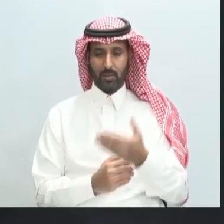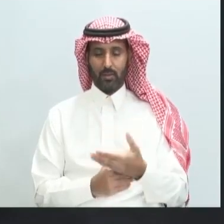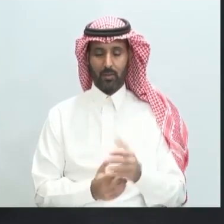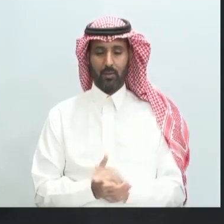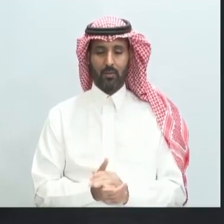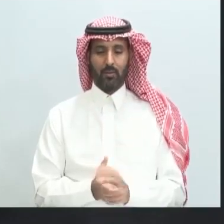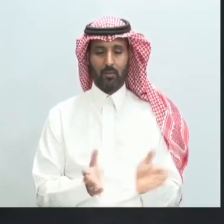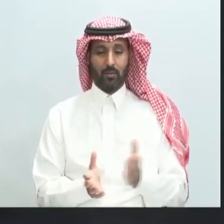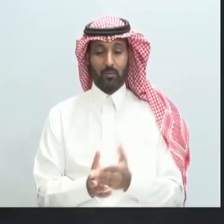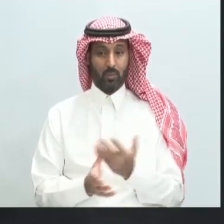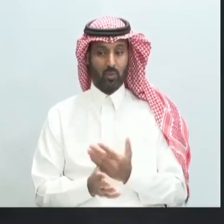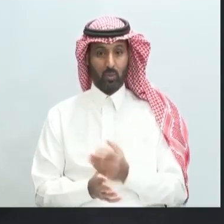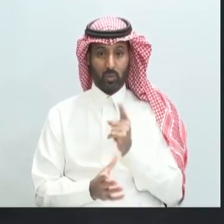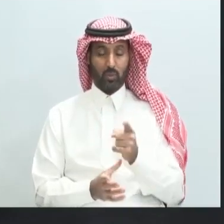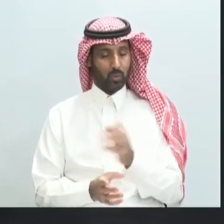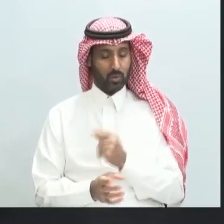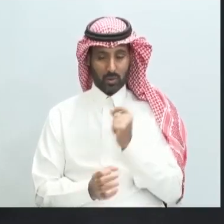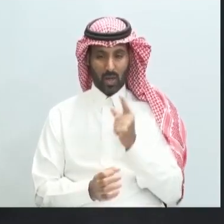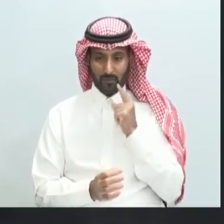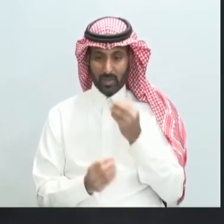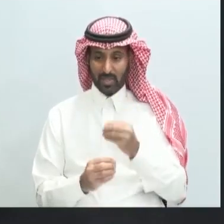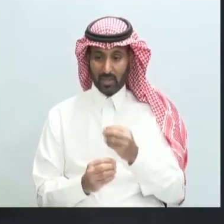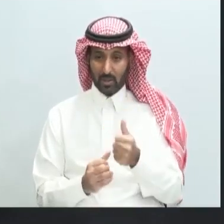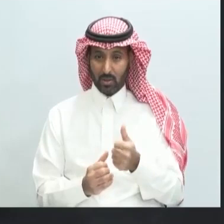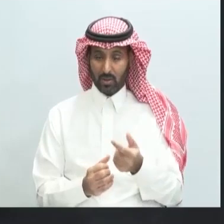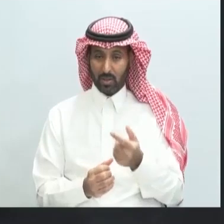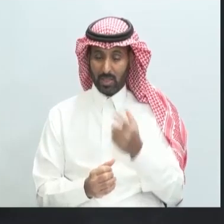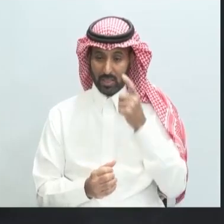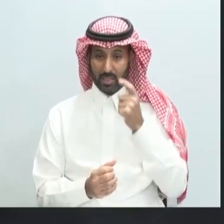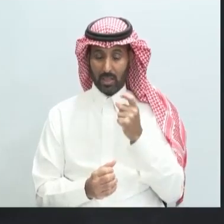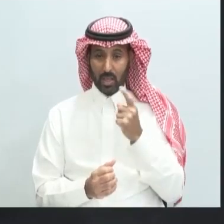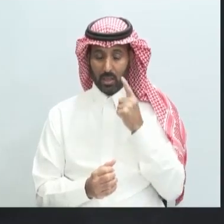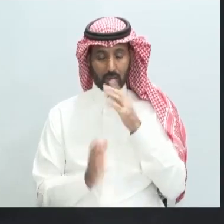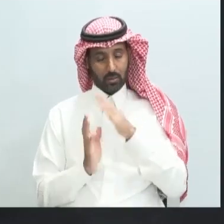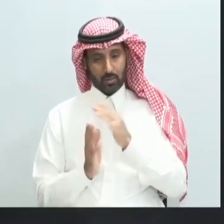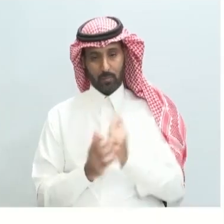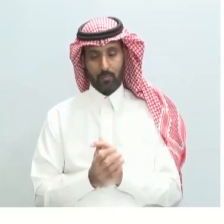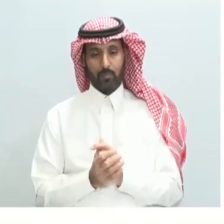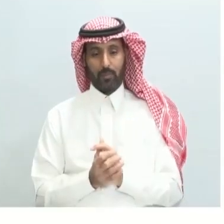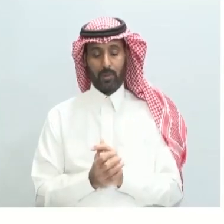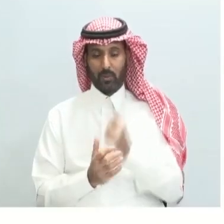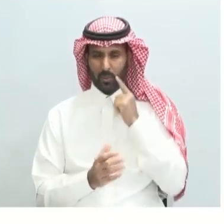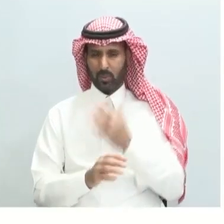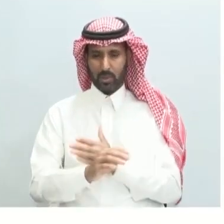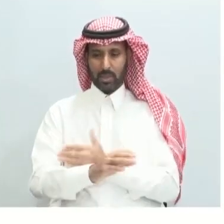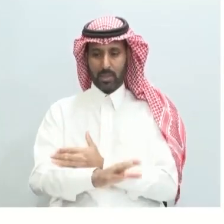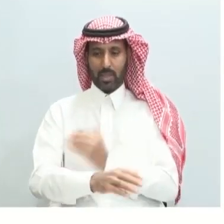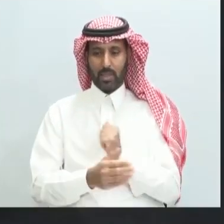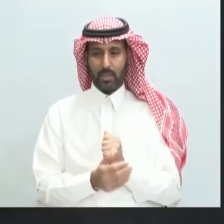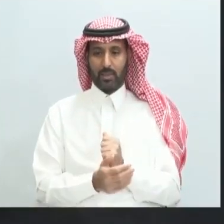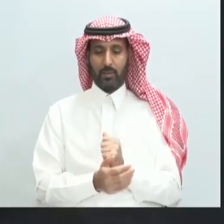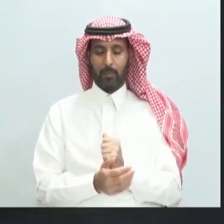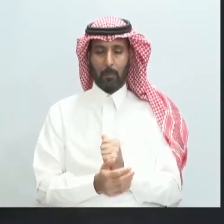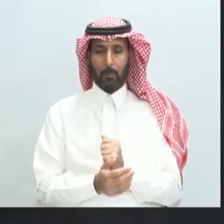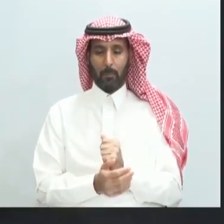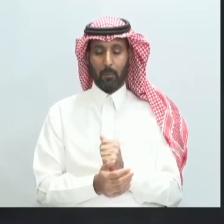day, because you didn't get enough sleep. And also tired. You will feel